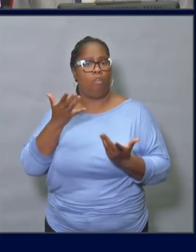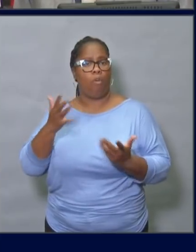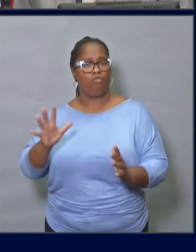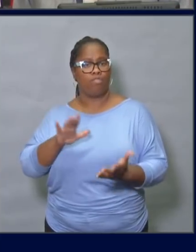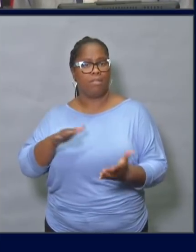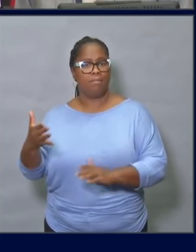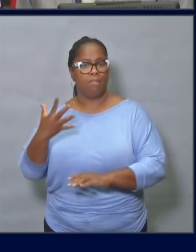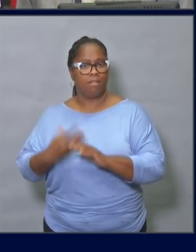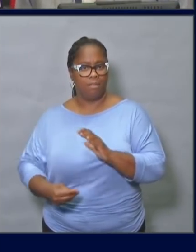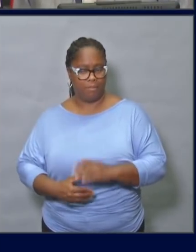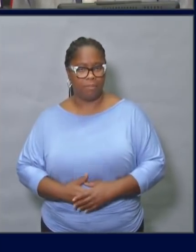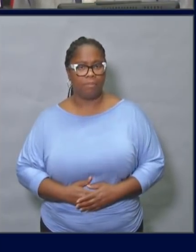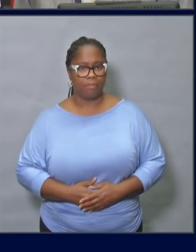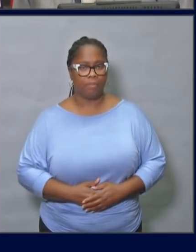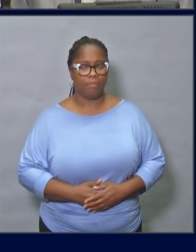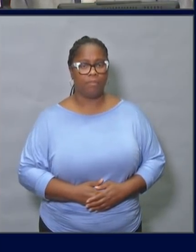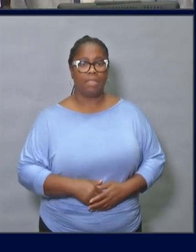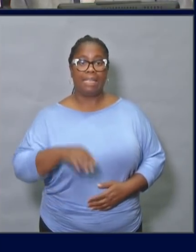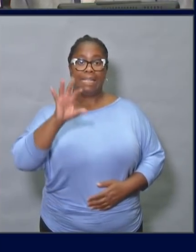the remaining more than